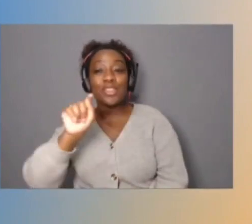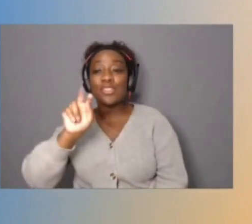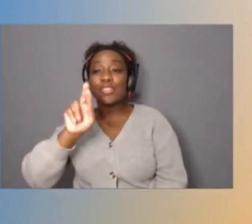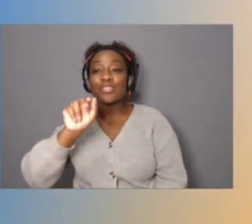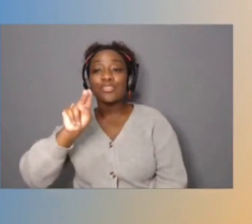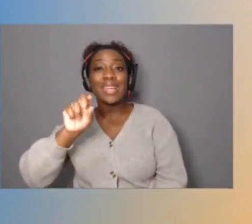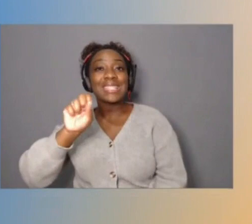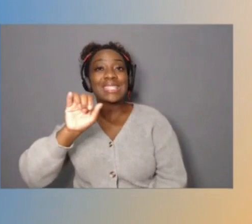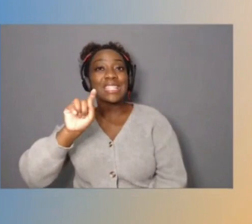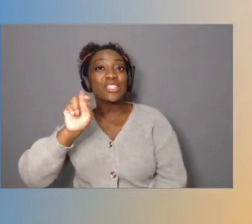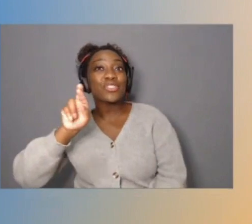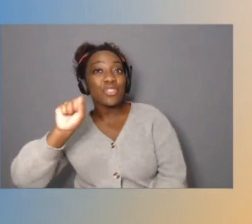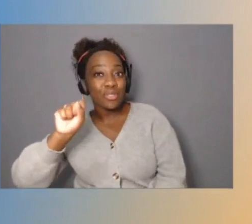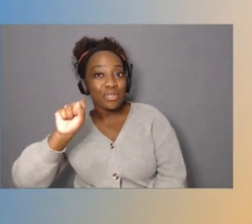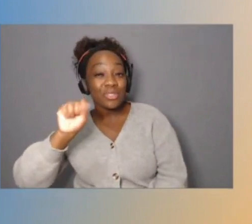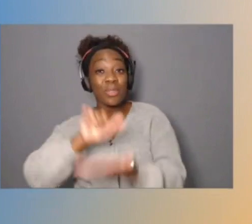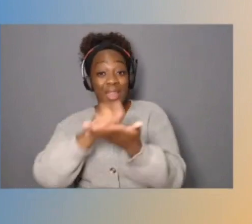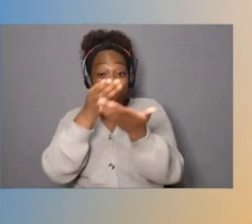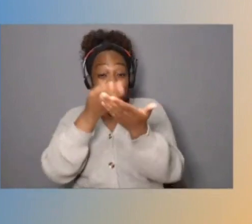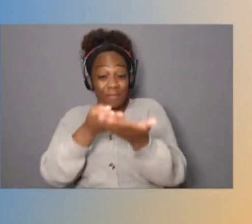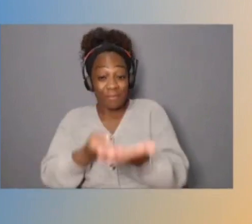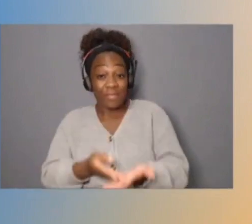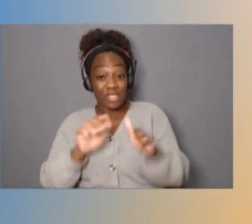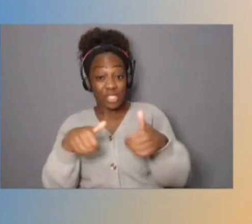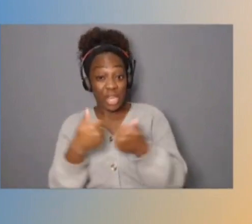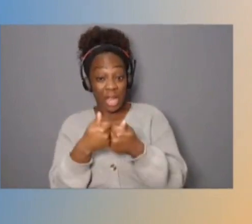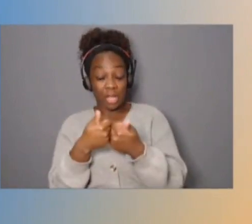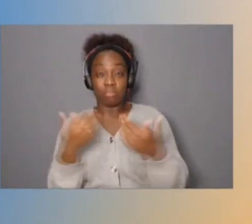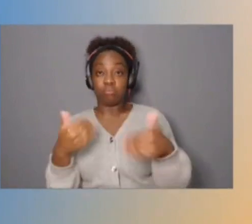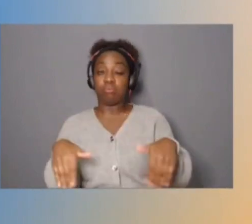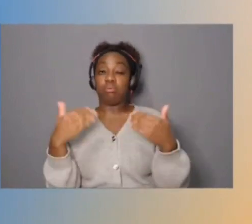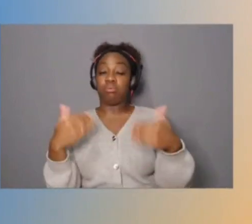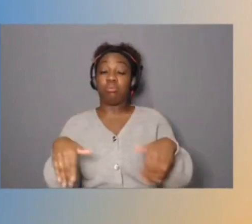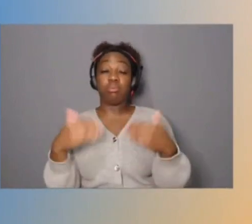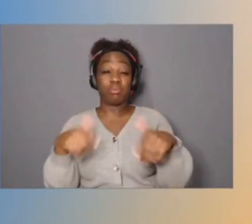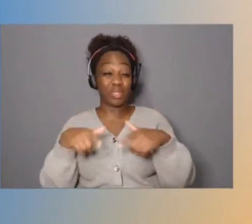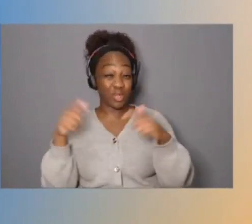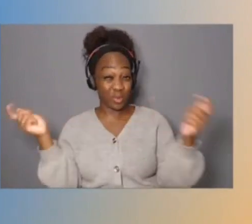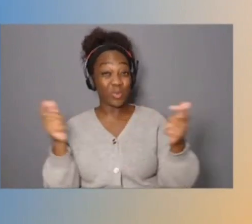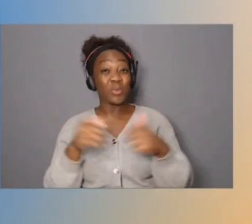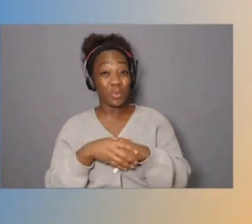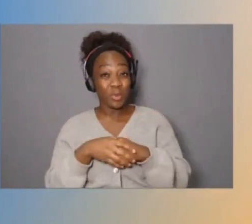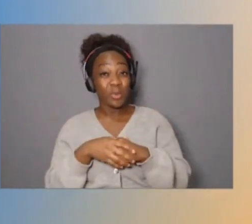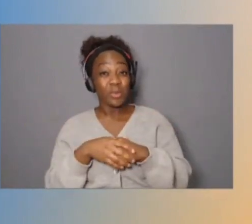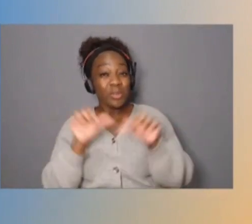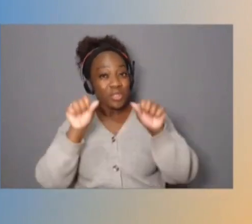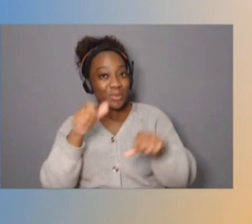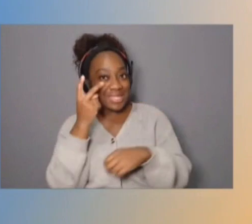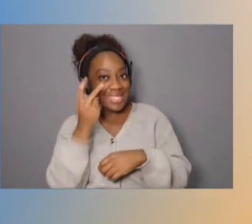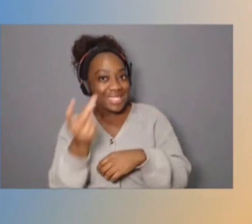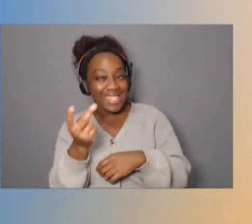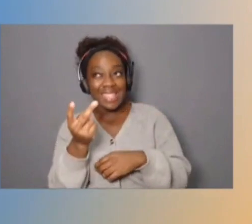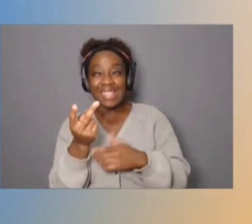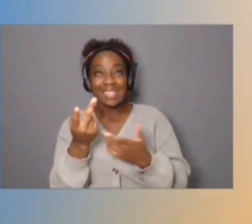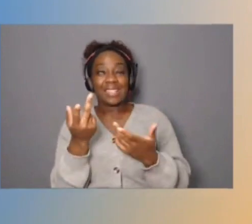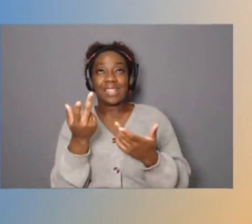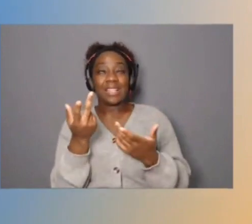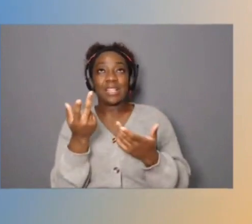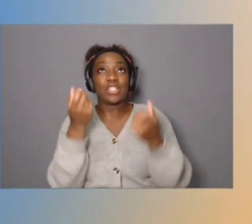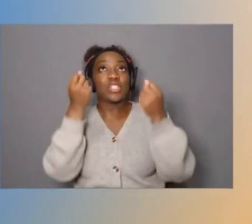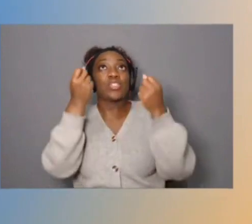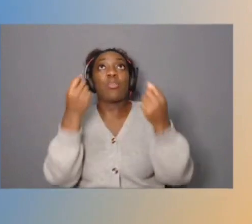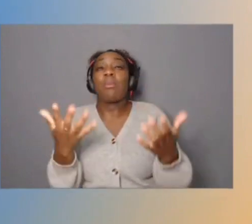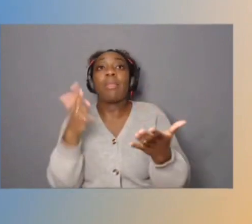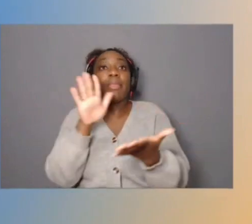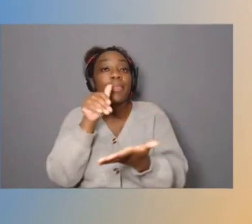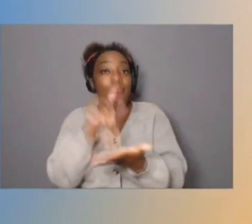verification challenge of that is enormous, and you could see tens of thousands of compute cores running for hours